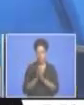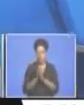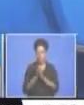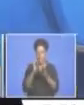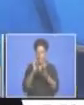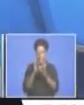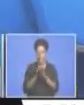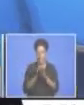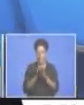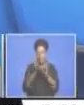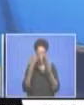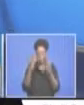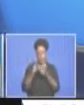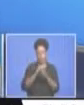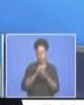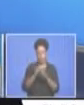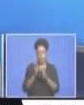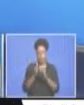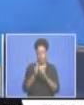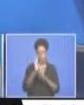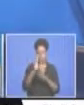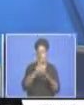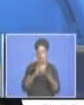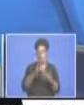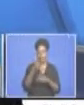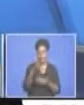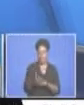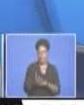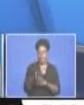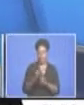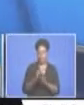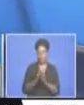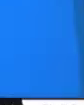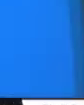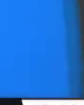And that's been a look at sports. A quick check on weather is up next.